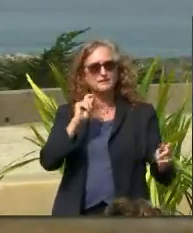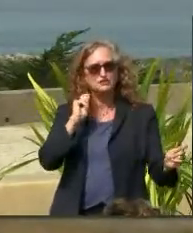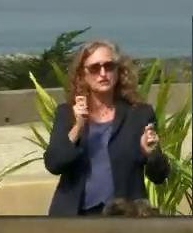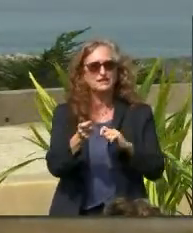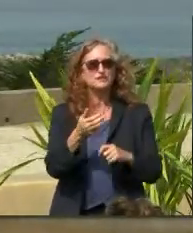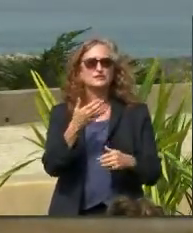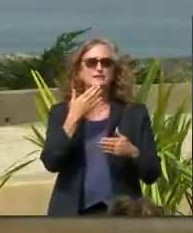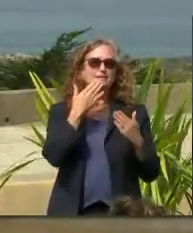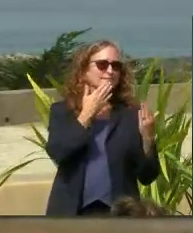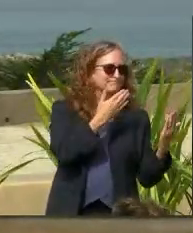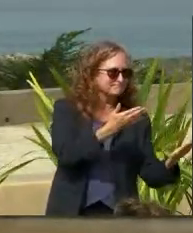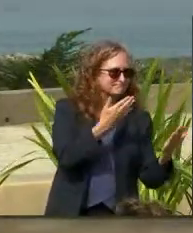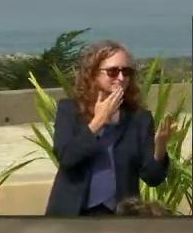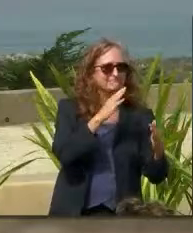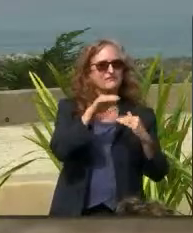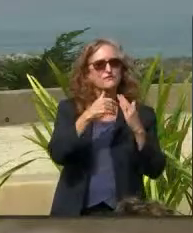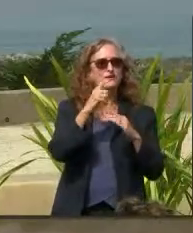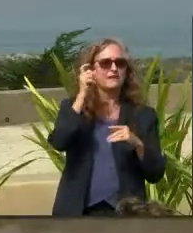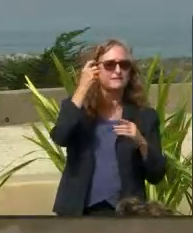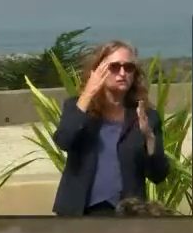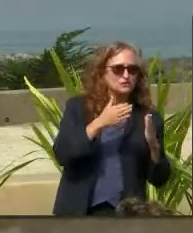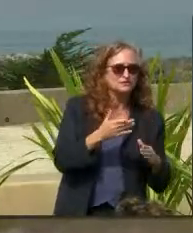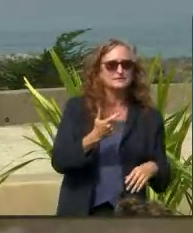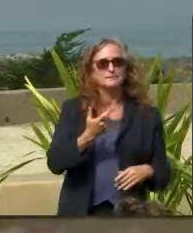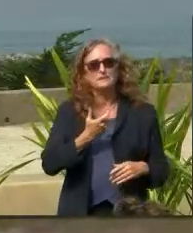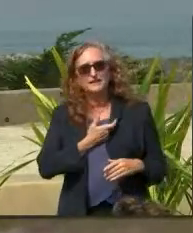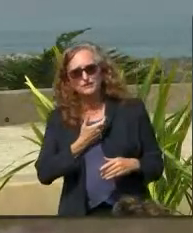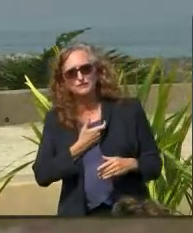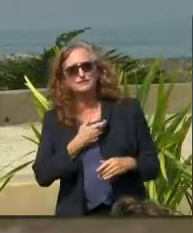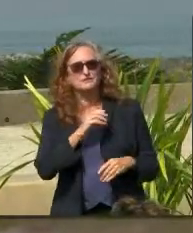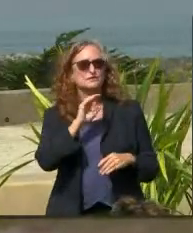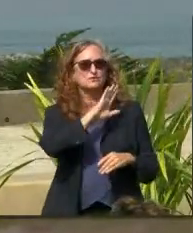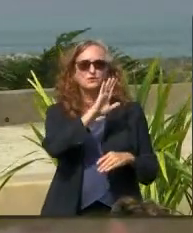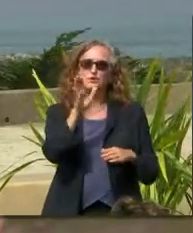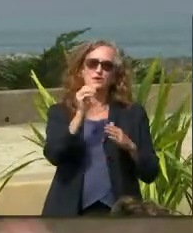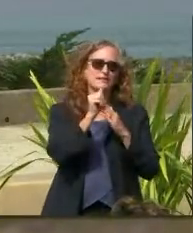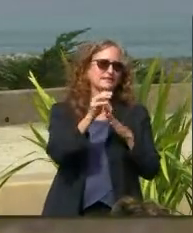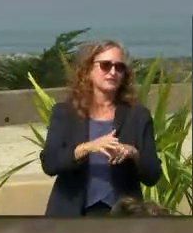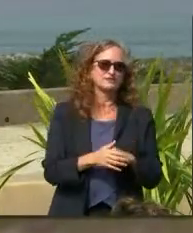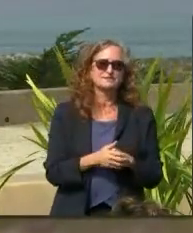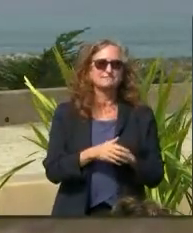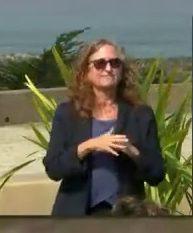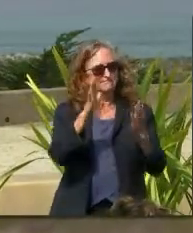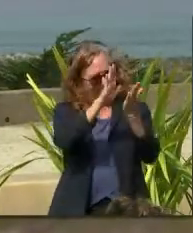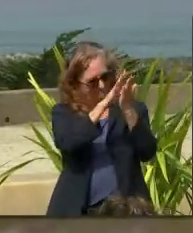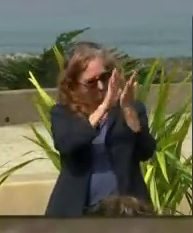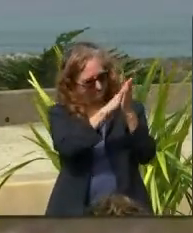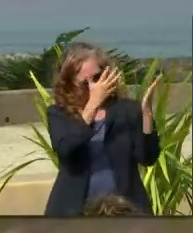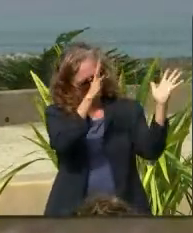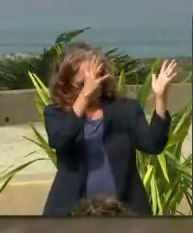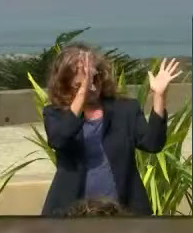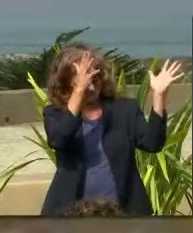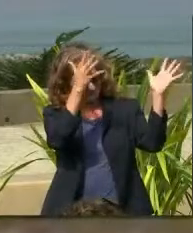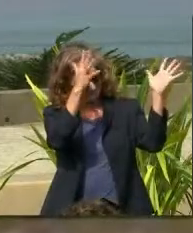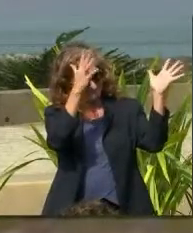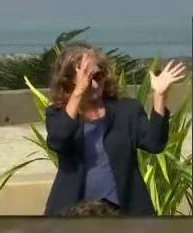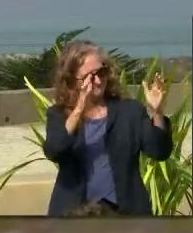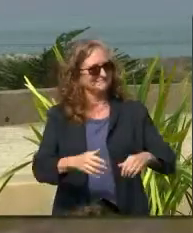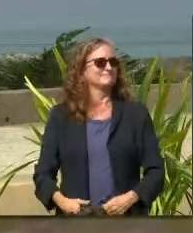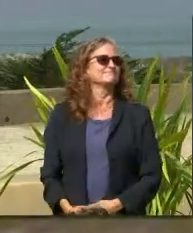Horgan, Governor Inslee, and Governor Newsom. Thank you so much for your extraordinary leadership. Give them a round of applause.